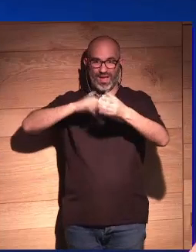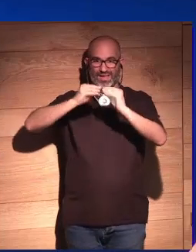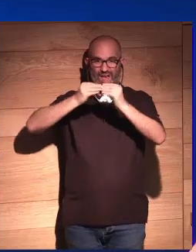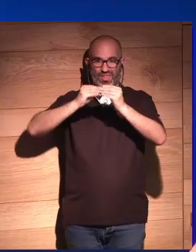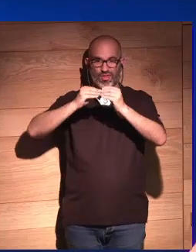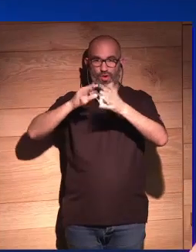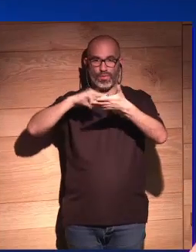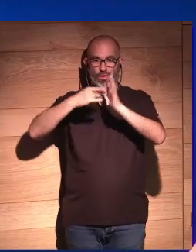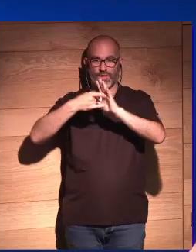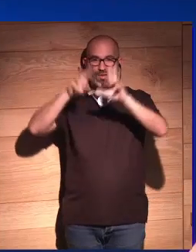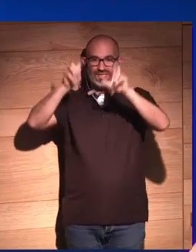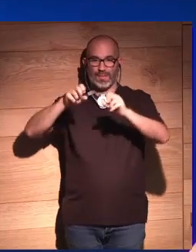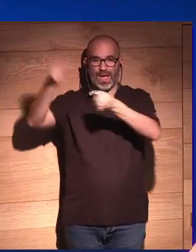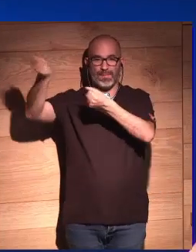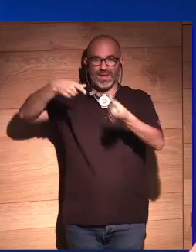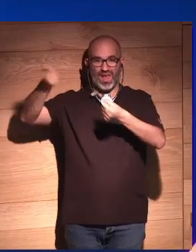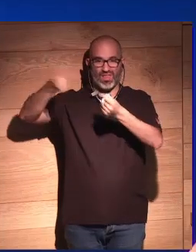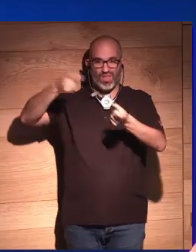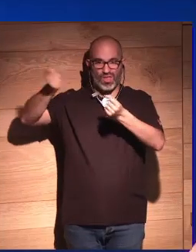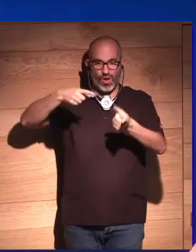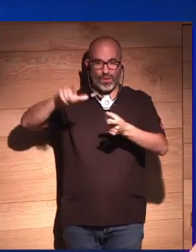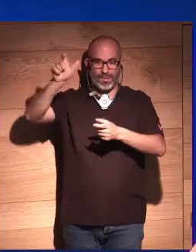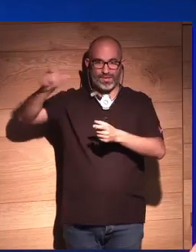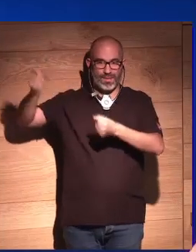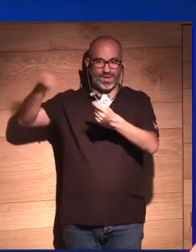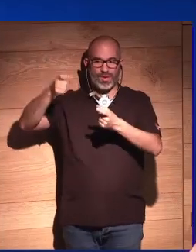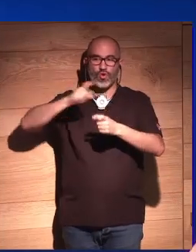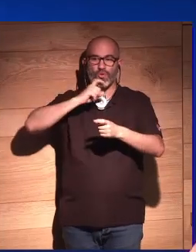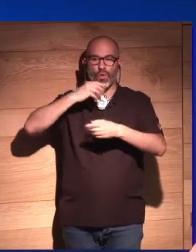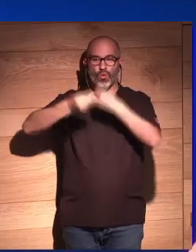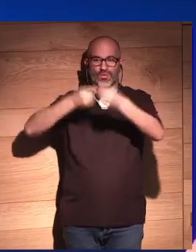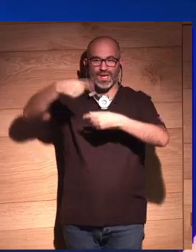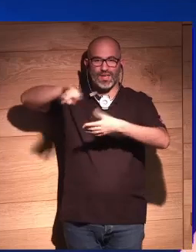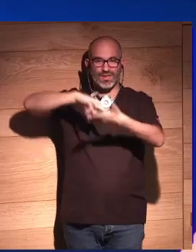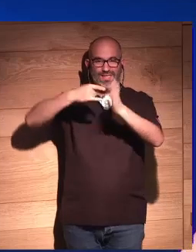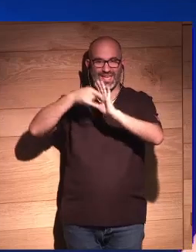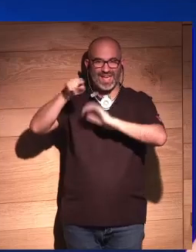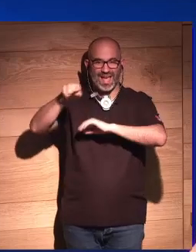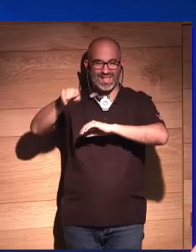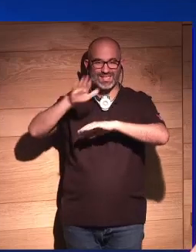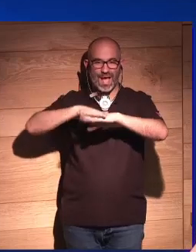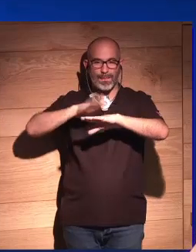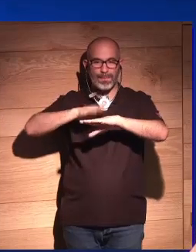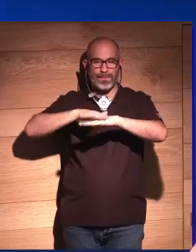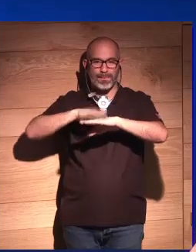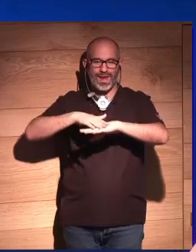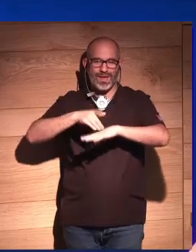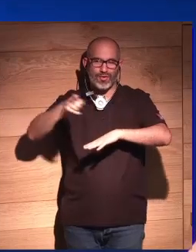experience, how they use their technique so that you are watching a VR